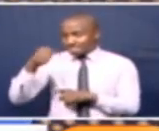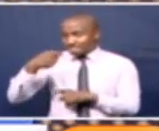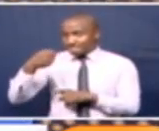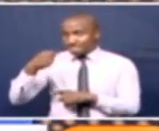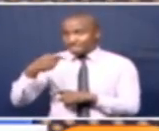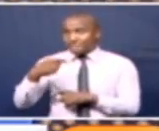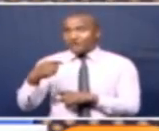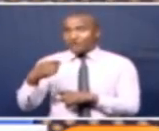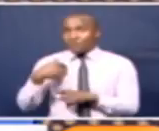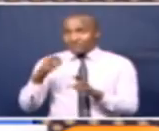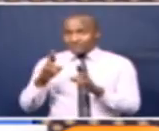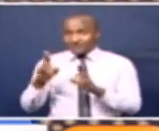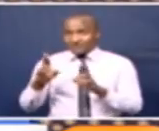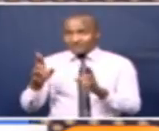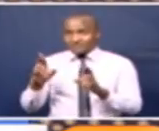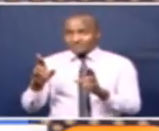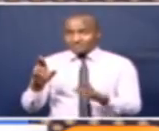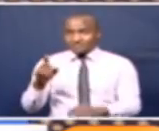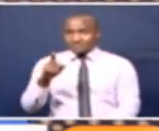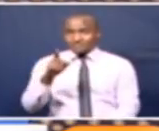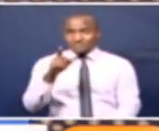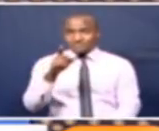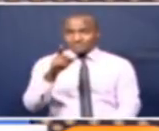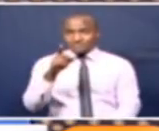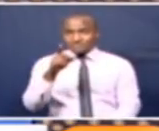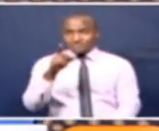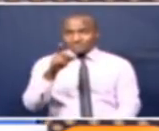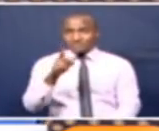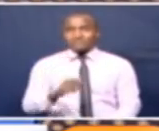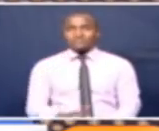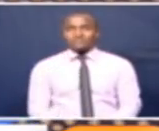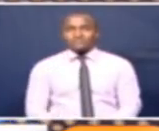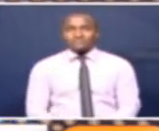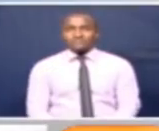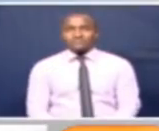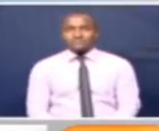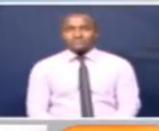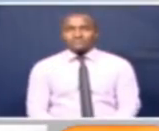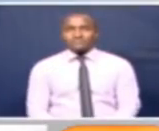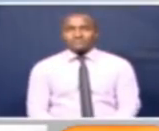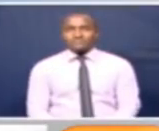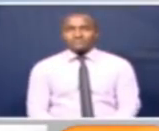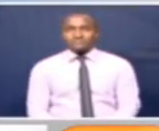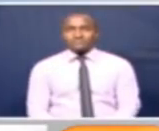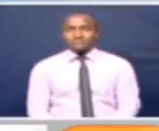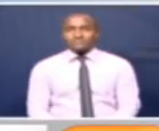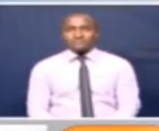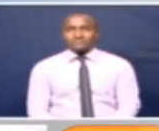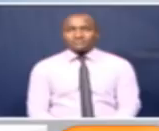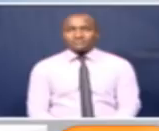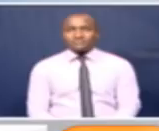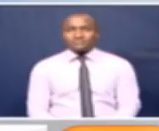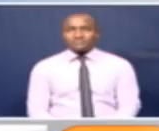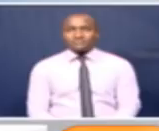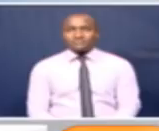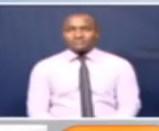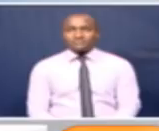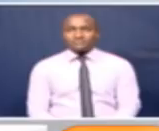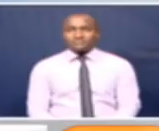We have them ready now. Golda, this is for you. Take a look. Let's take a look. You're